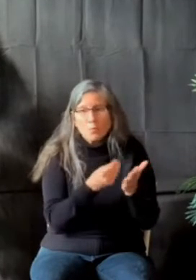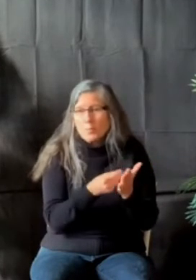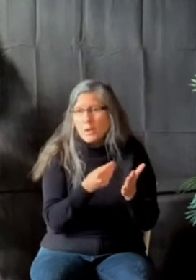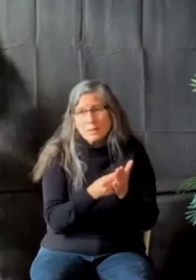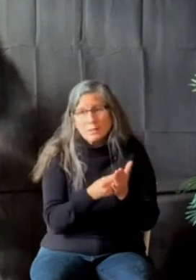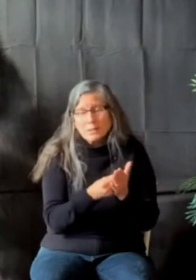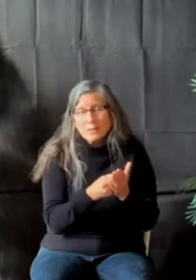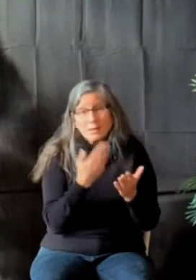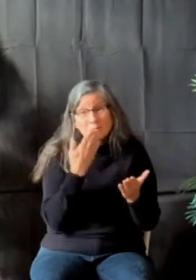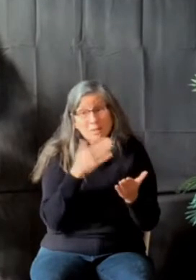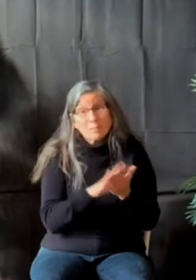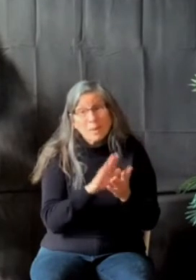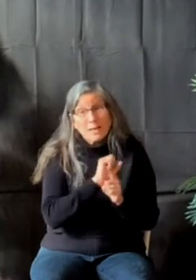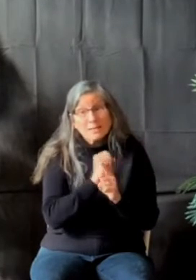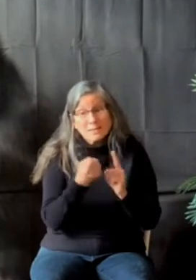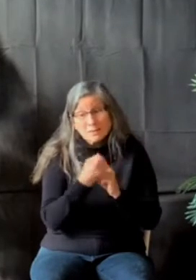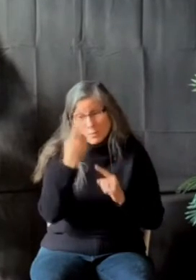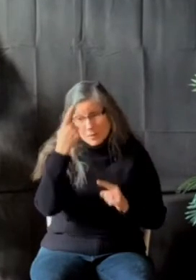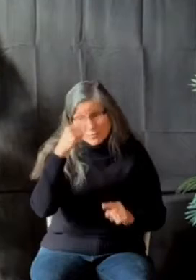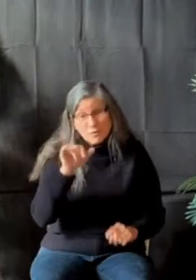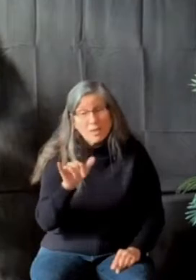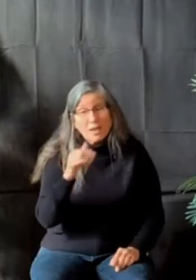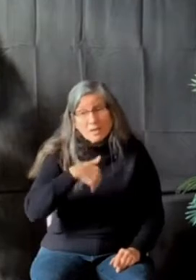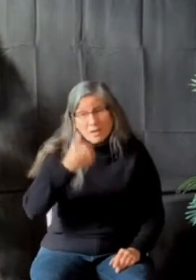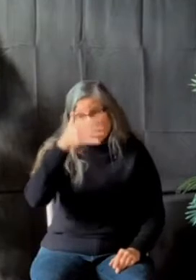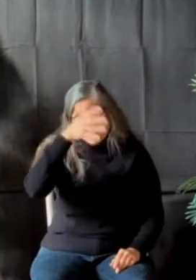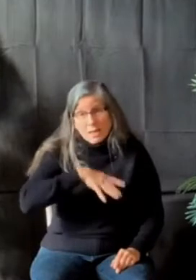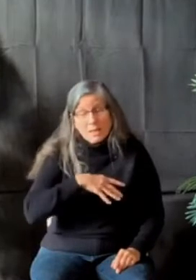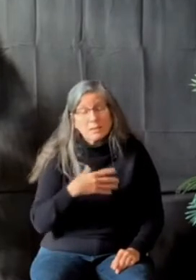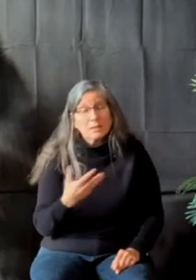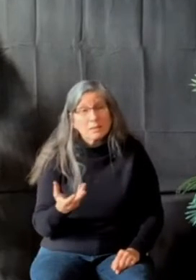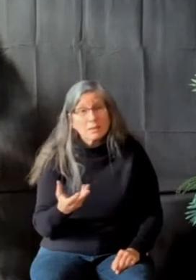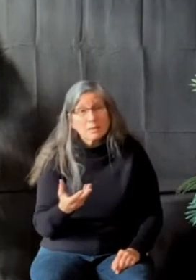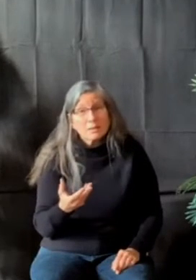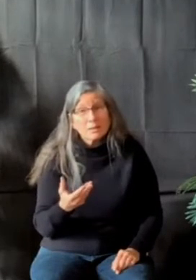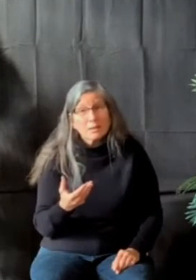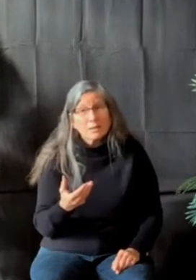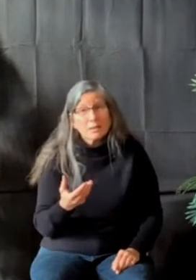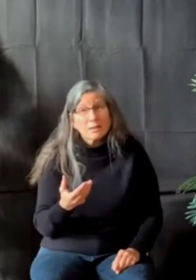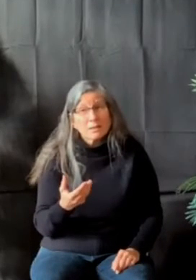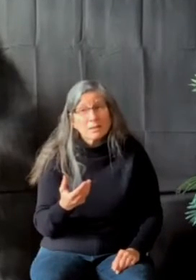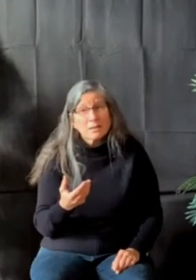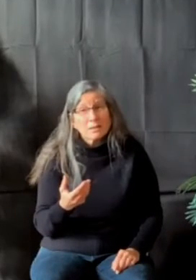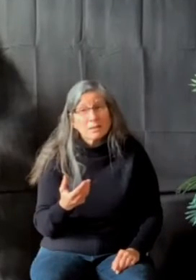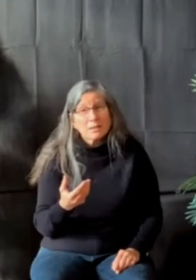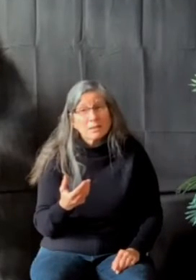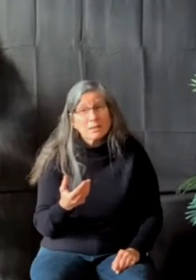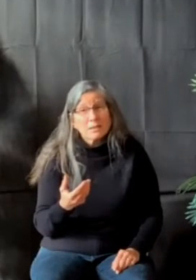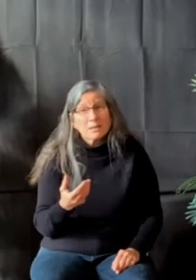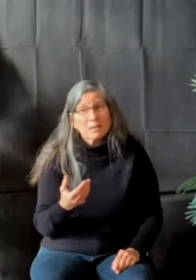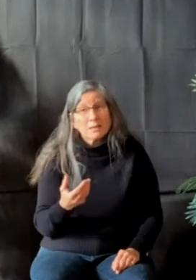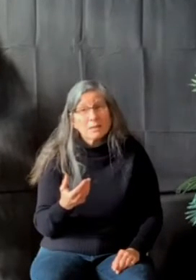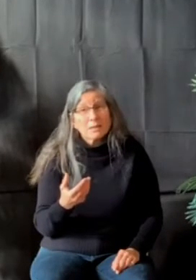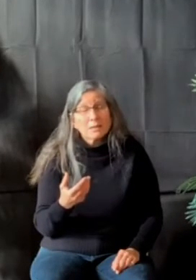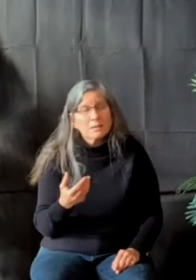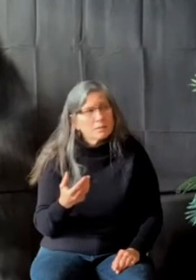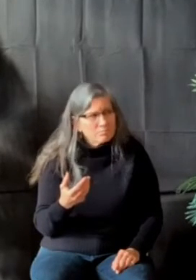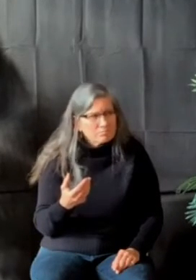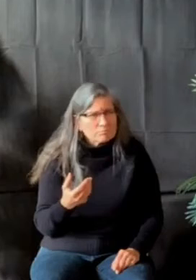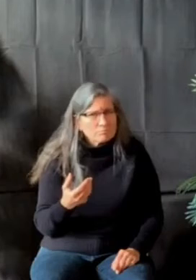a bad situation for this young man. And Billy was his name.